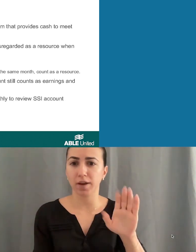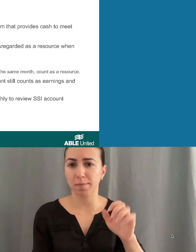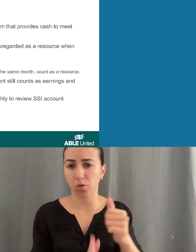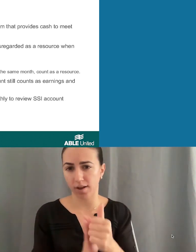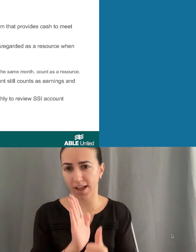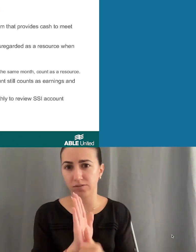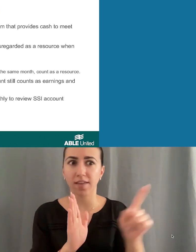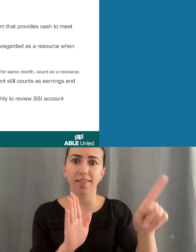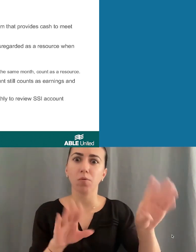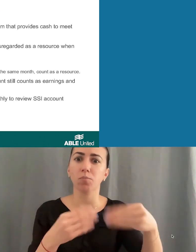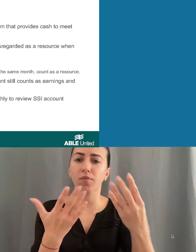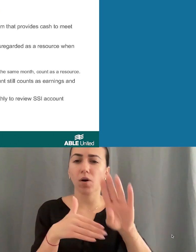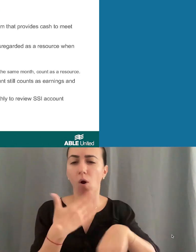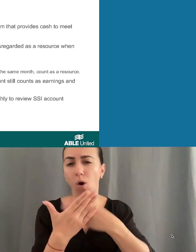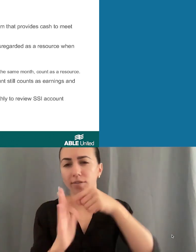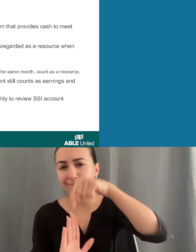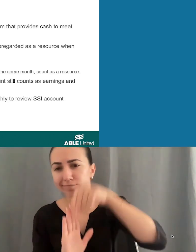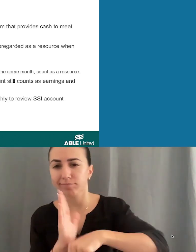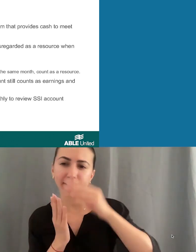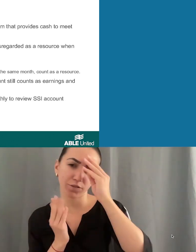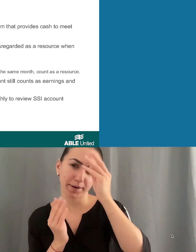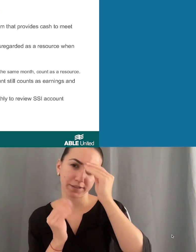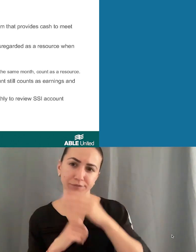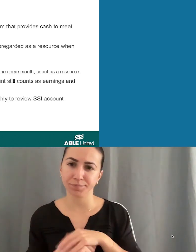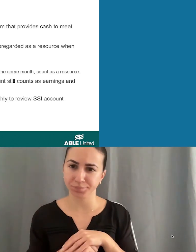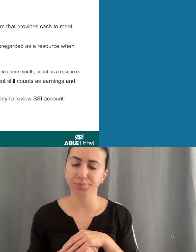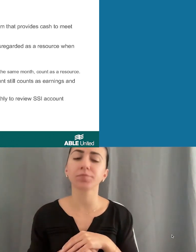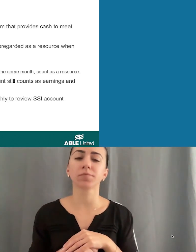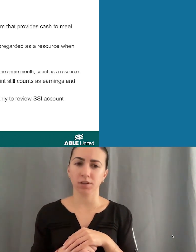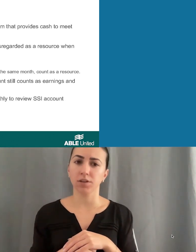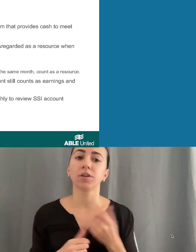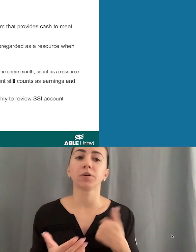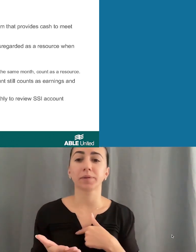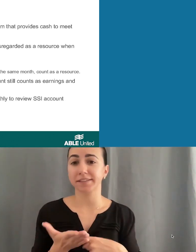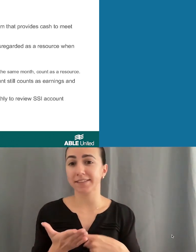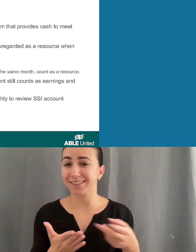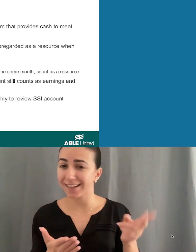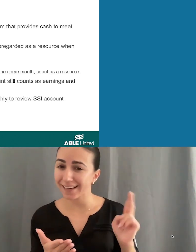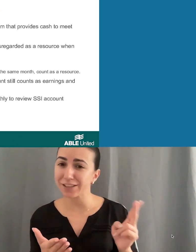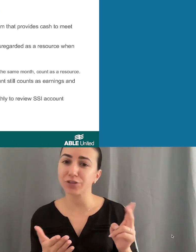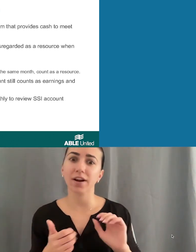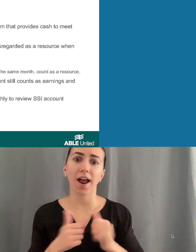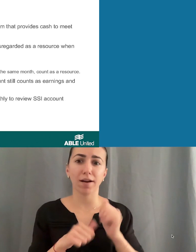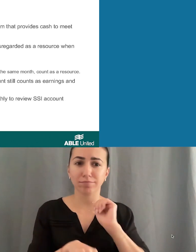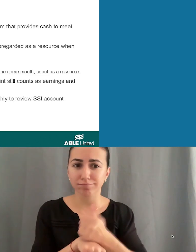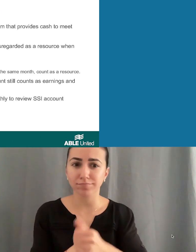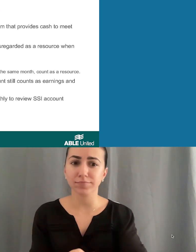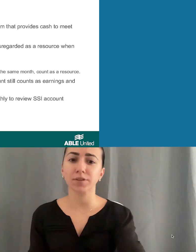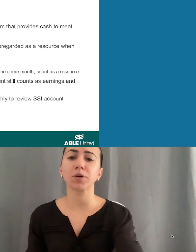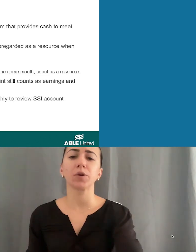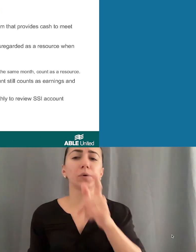to provide all the necessary details. So we talked about the history of ABLE accounts, how we got set up, who